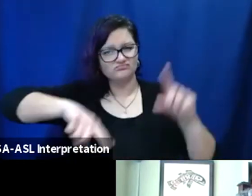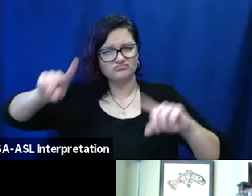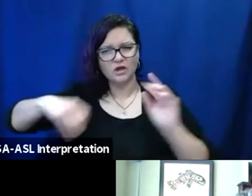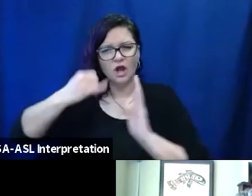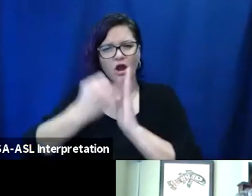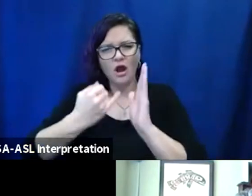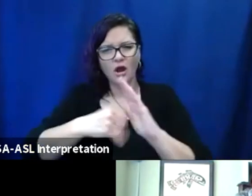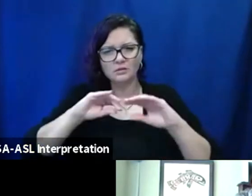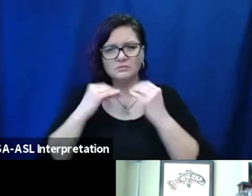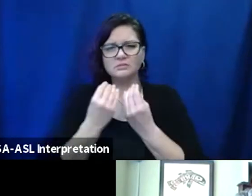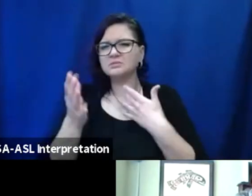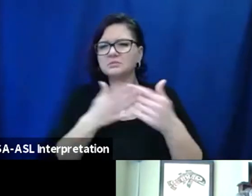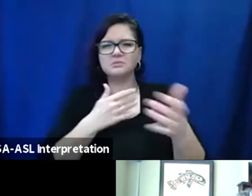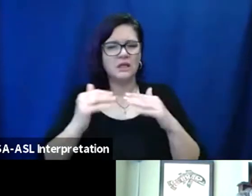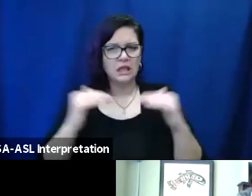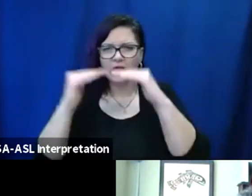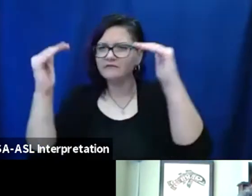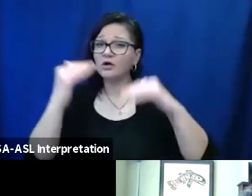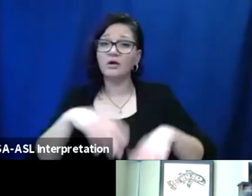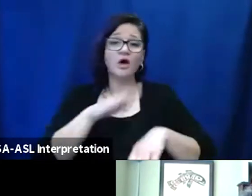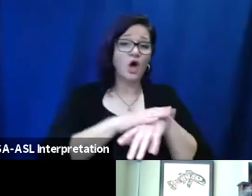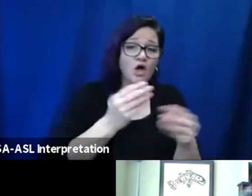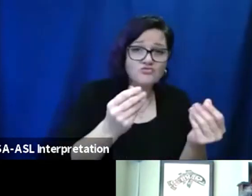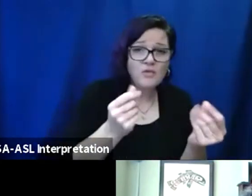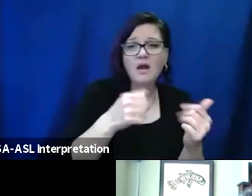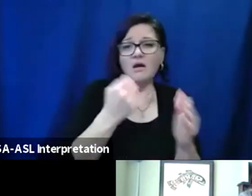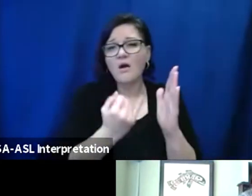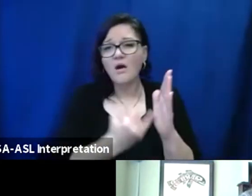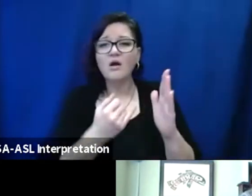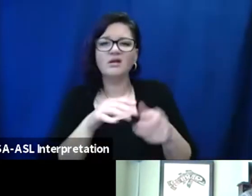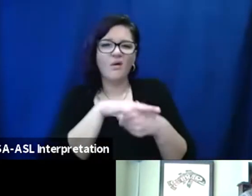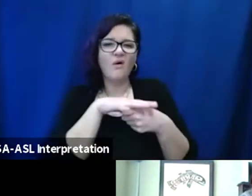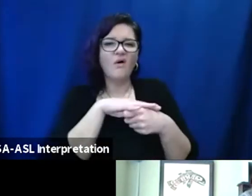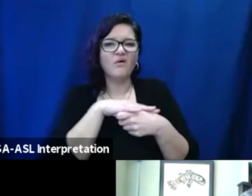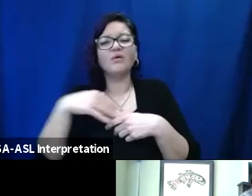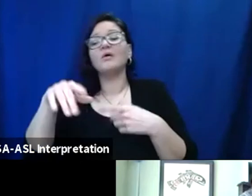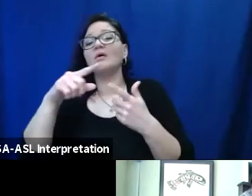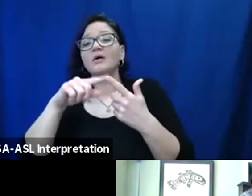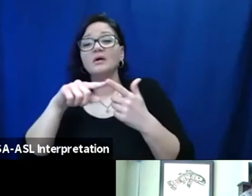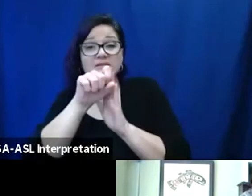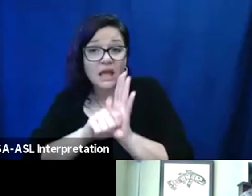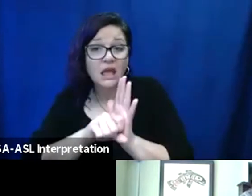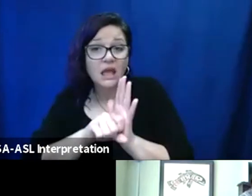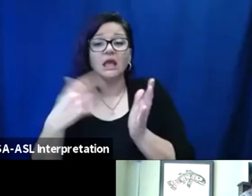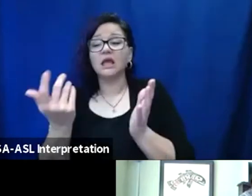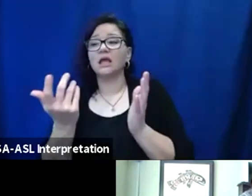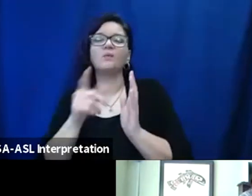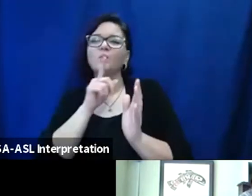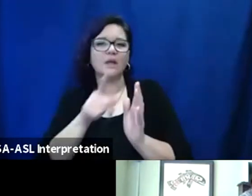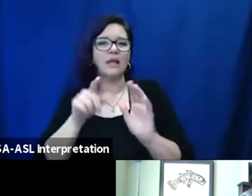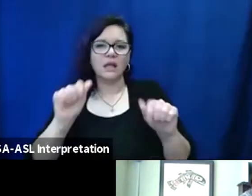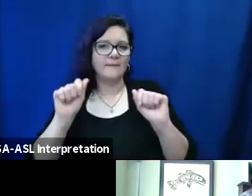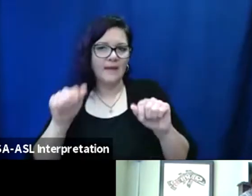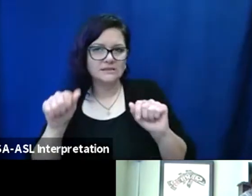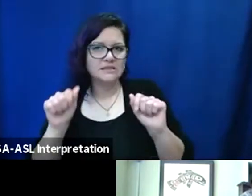what level we're talking about, whether it's an on-the-ground arts organization, a local arts agency, a state arts agency, the capacity can